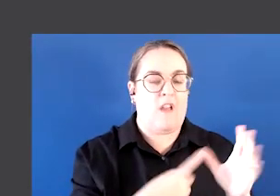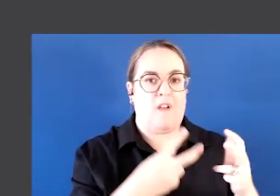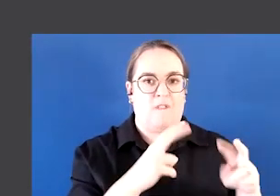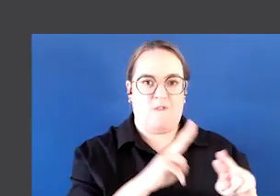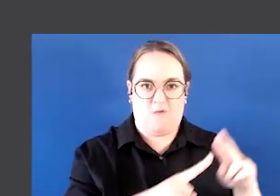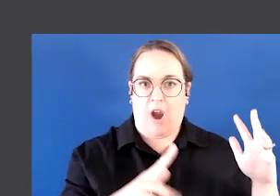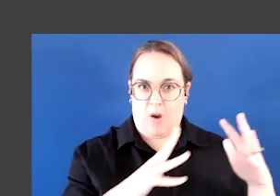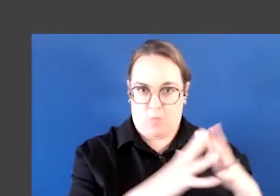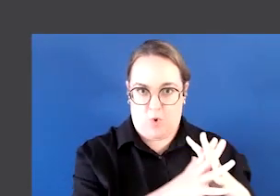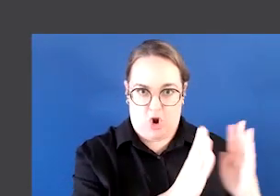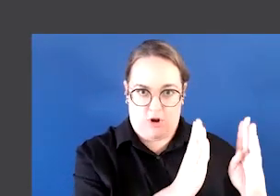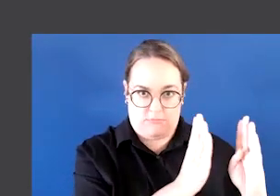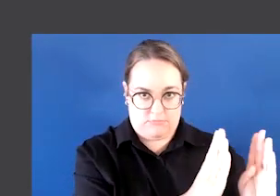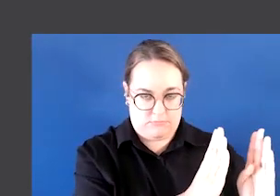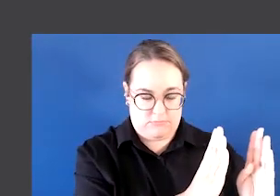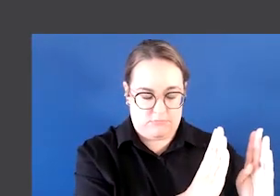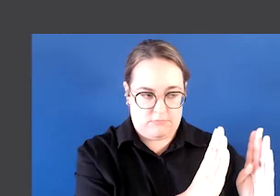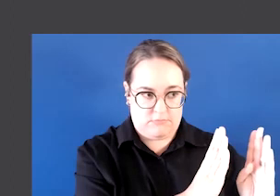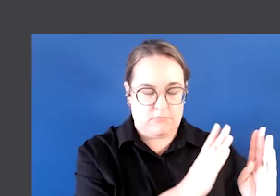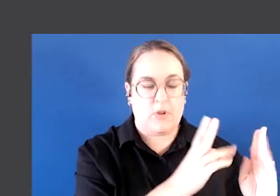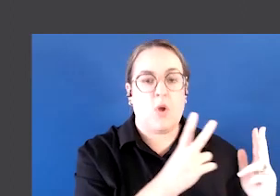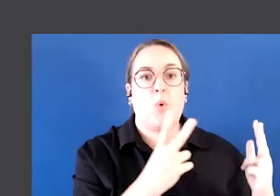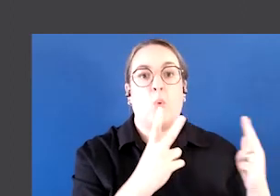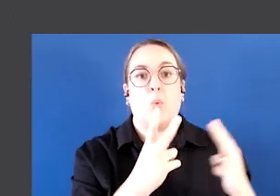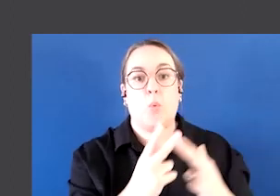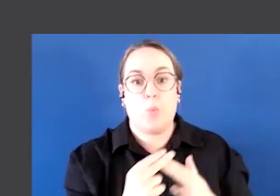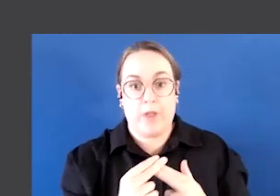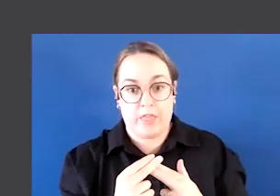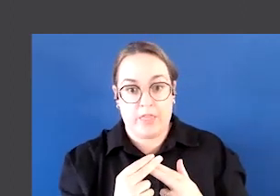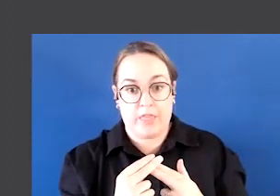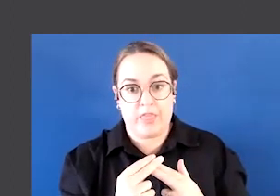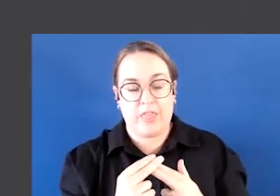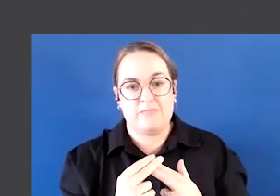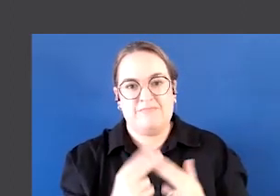MTIA integrity framework, which Sarah has very well described,